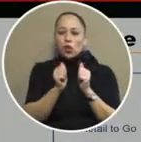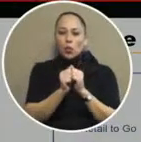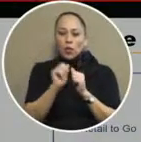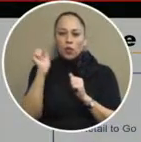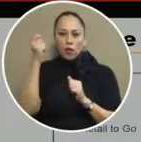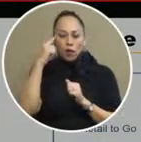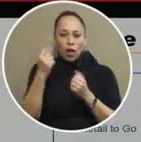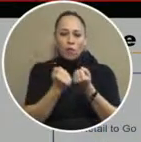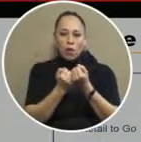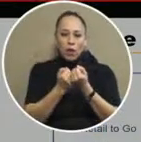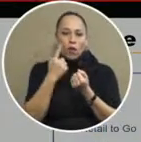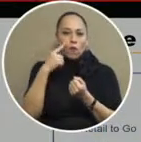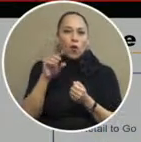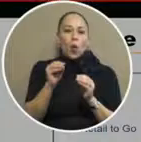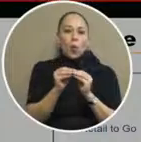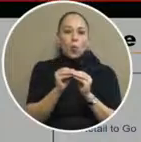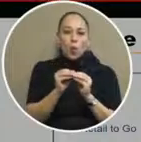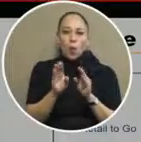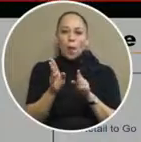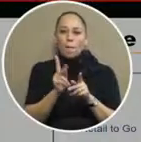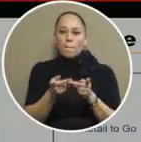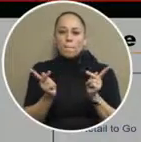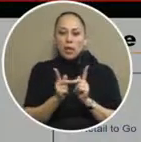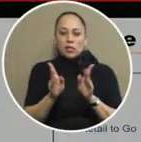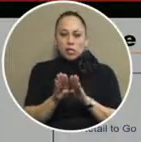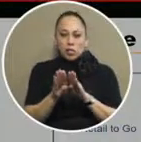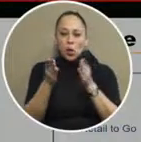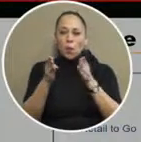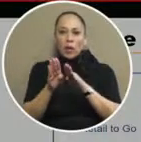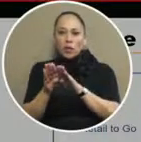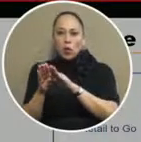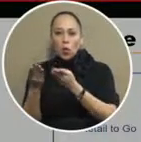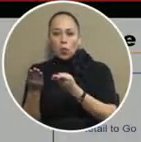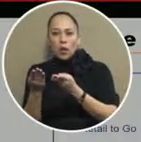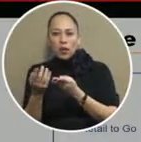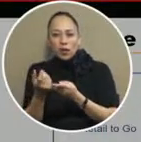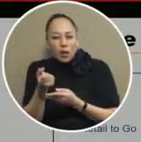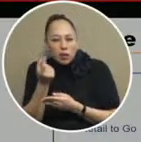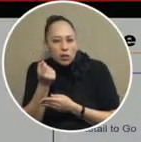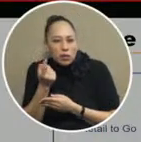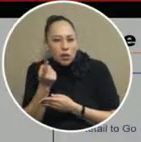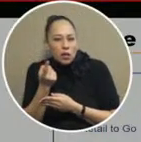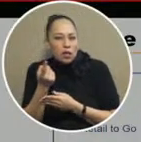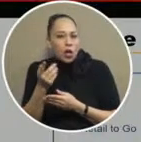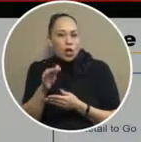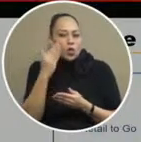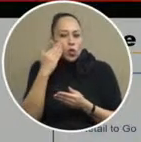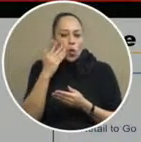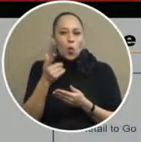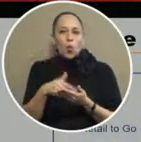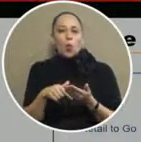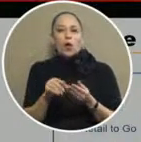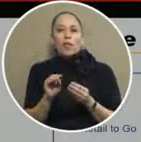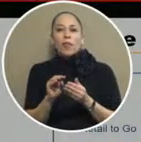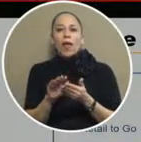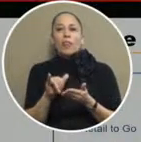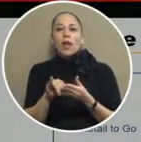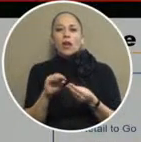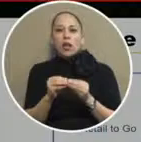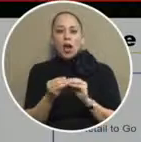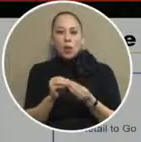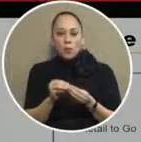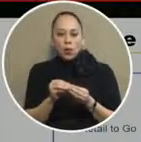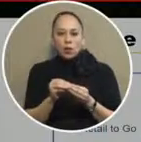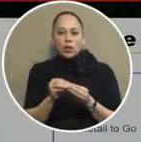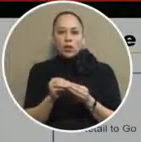advocating, again, for a more phased reopening? I understand, with our numbers that we're going, and the city manager